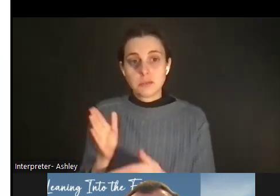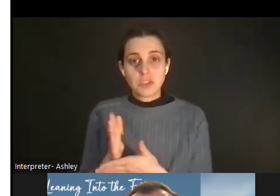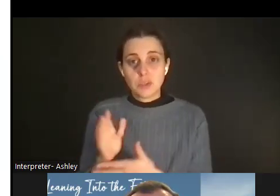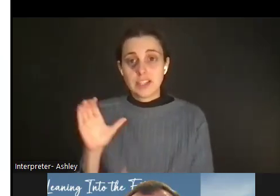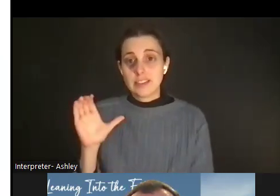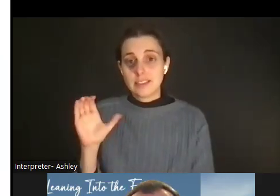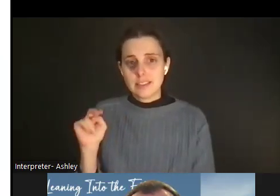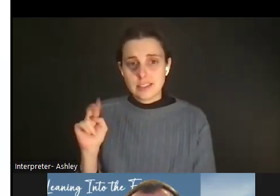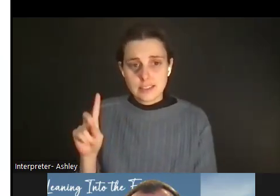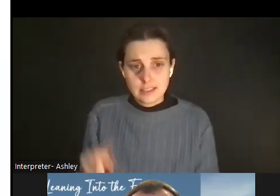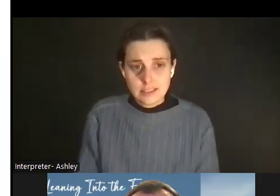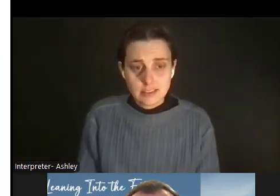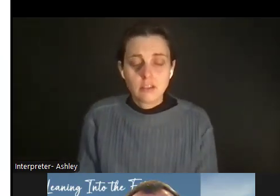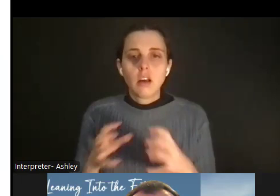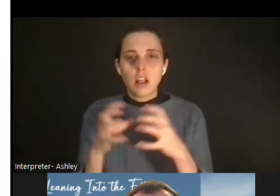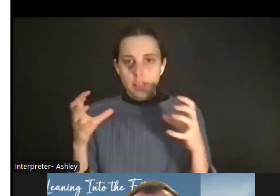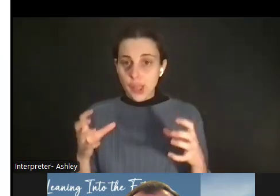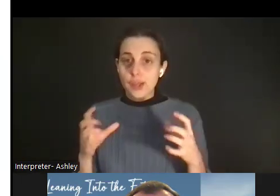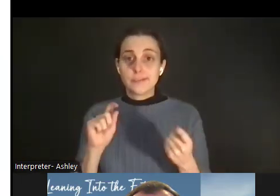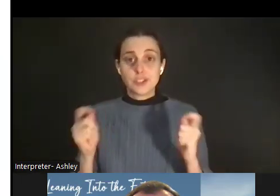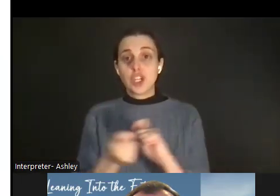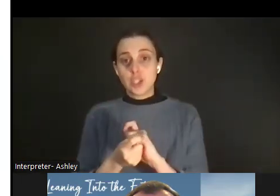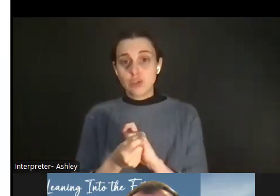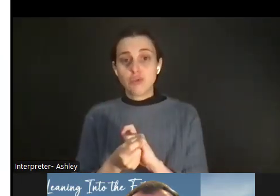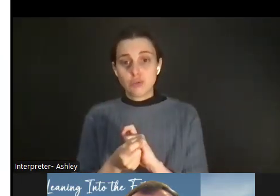is a lot of the teams are